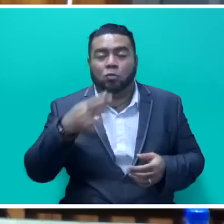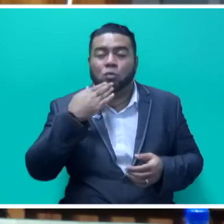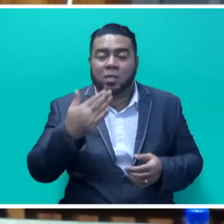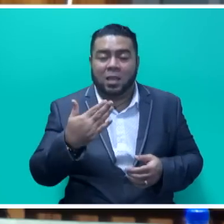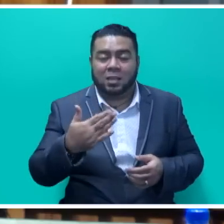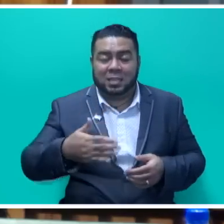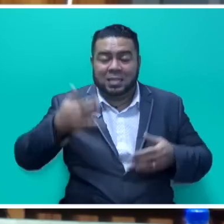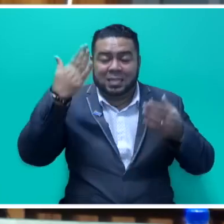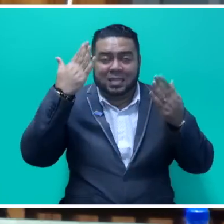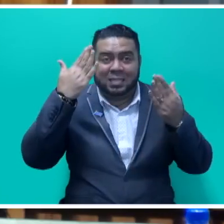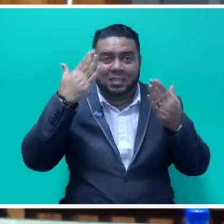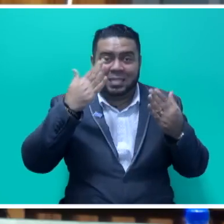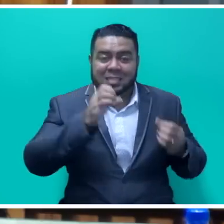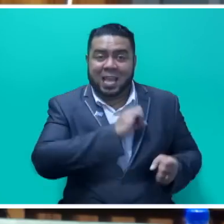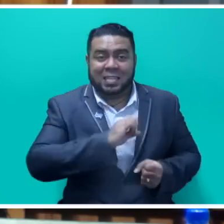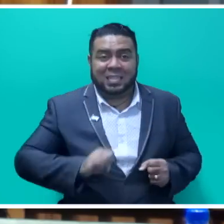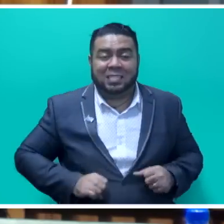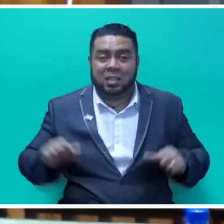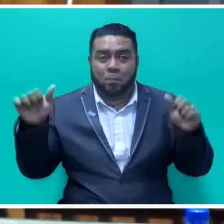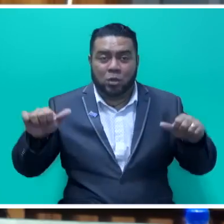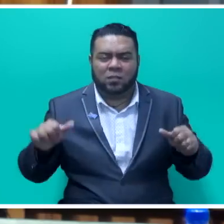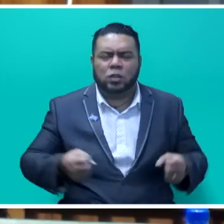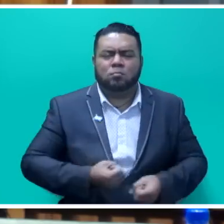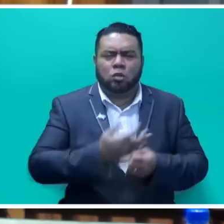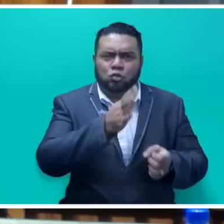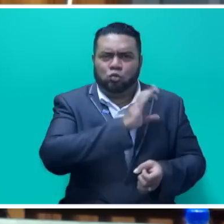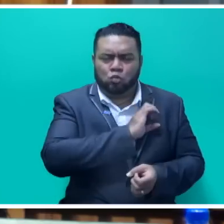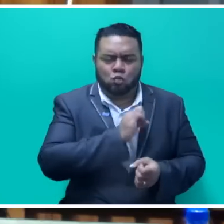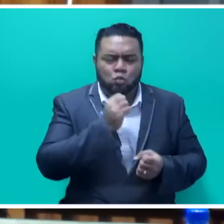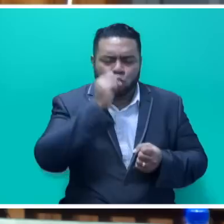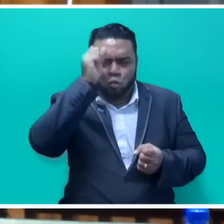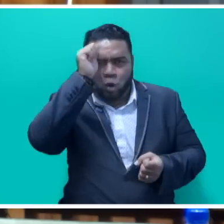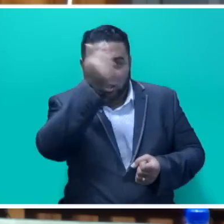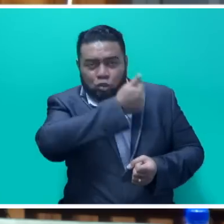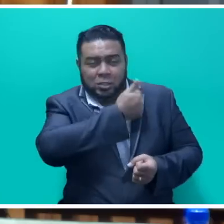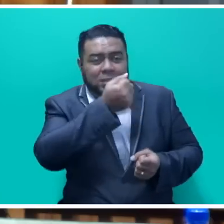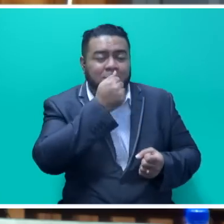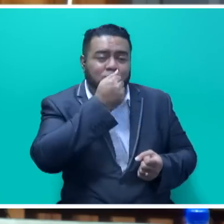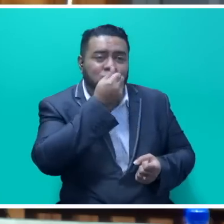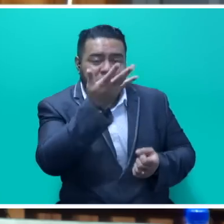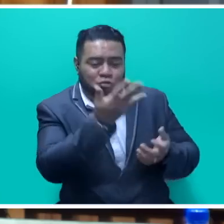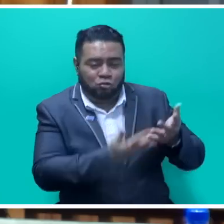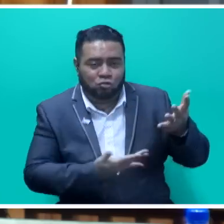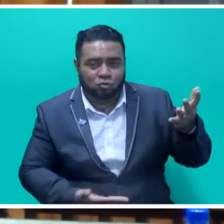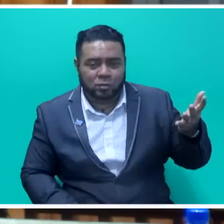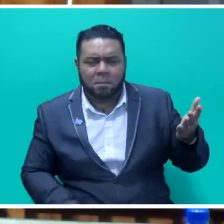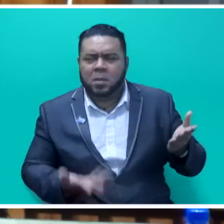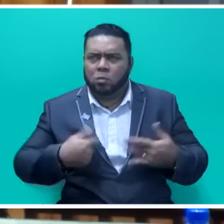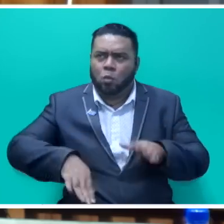Excellency the President for his most gracious speech. May he continue to be an embodiment of chiefly